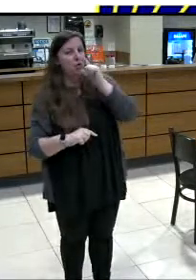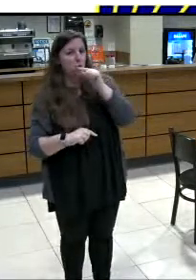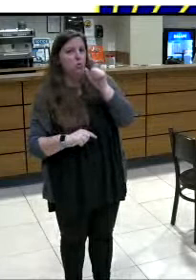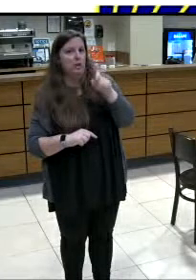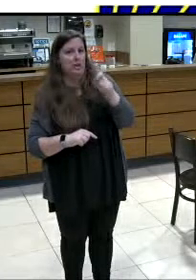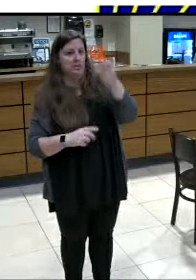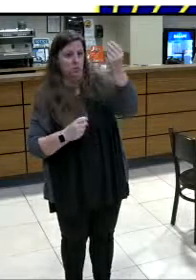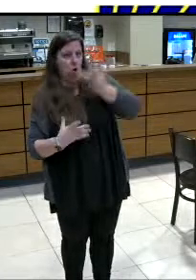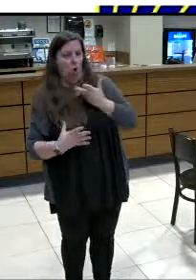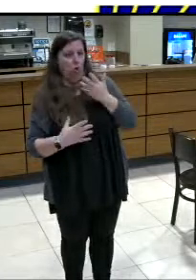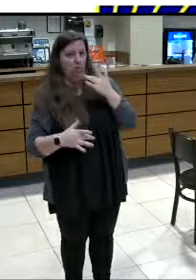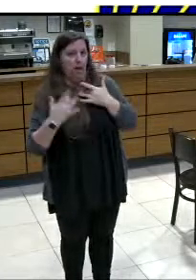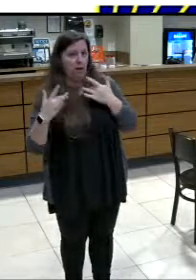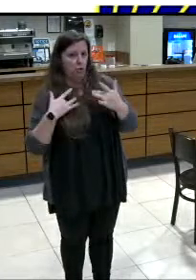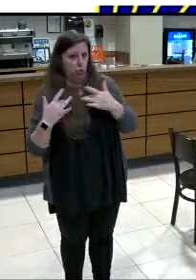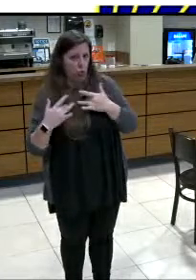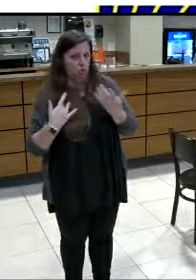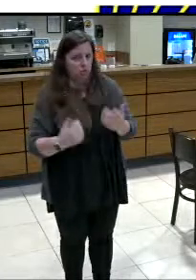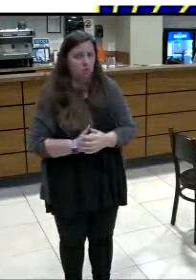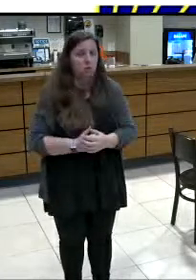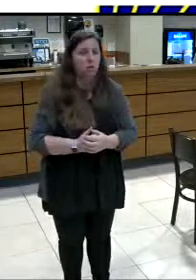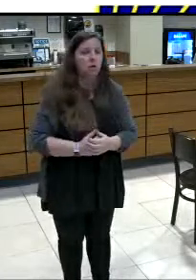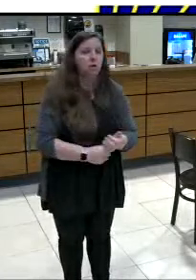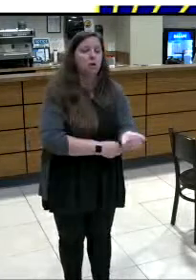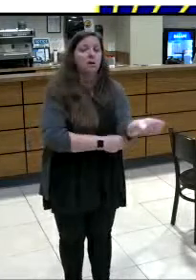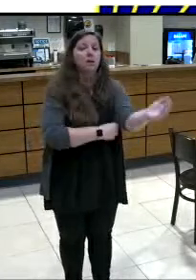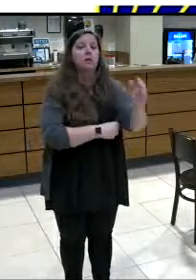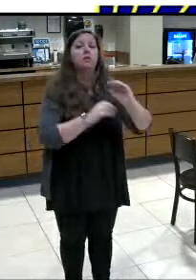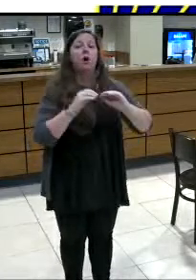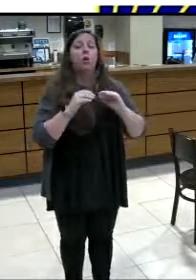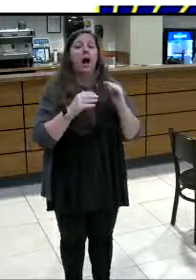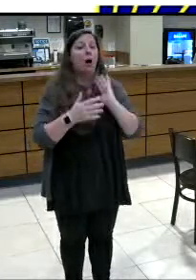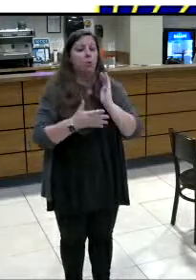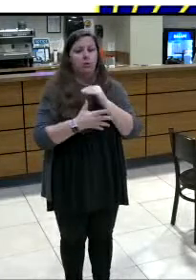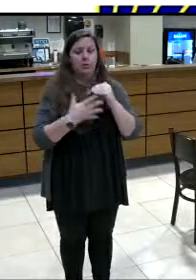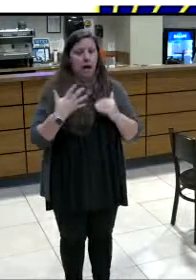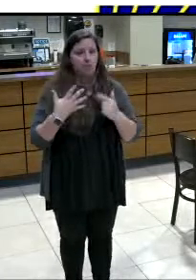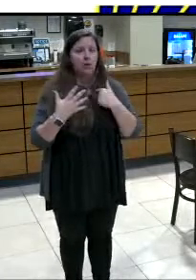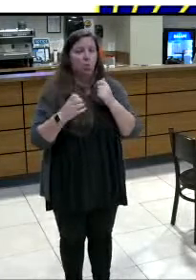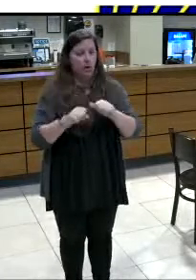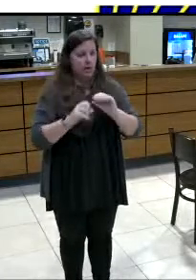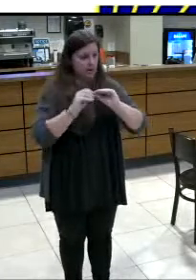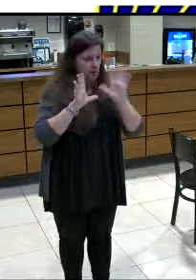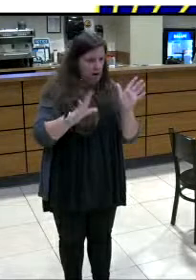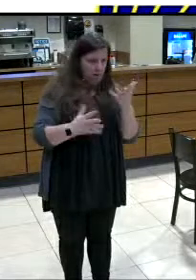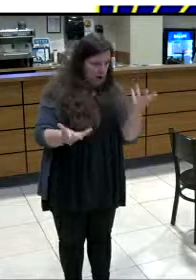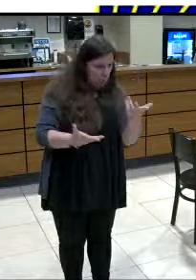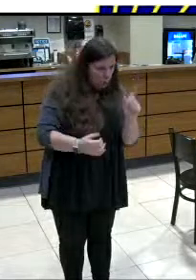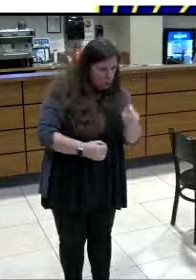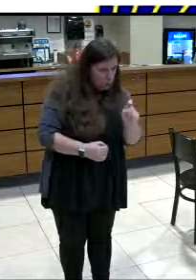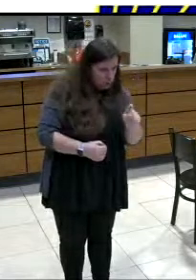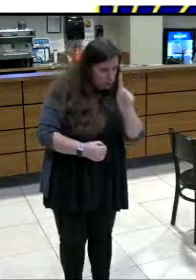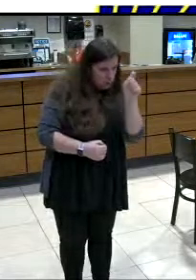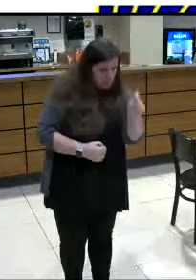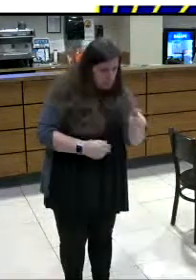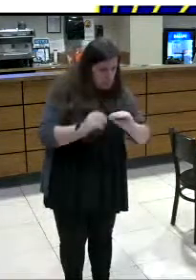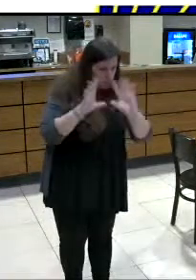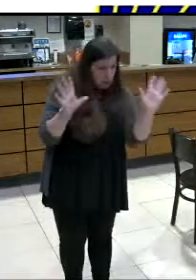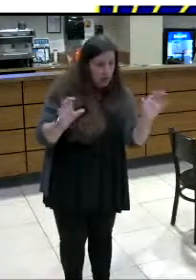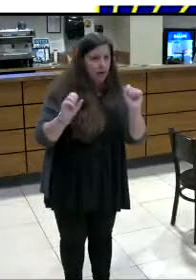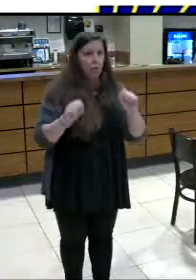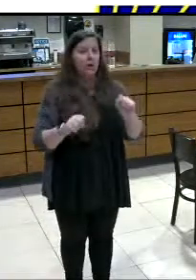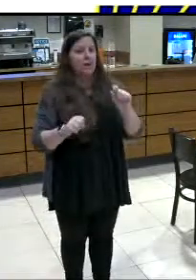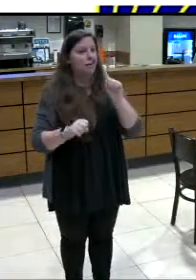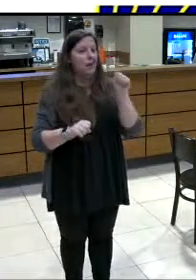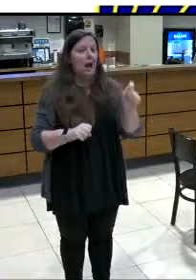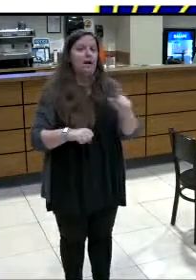Clear and actionable next steps for the departments. We're able to clarify what actually do you need. We can articulate that with principals before they leave that